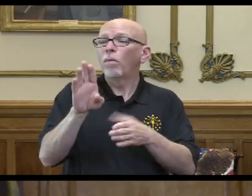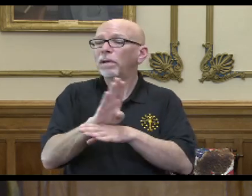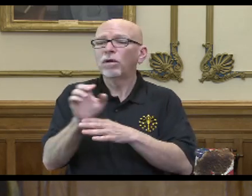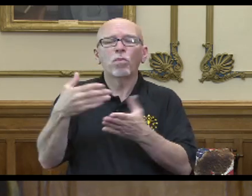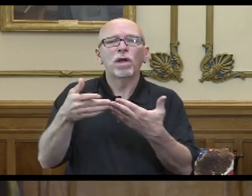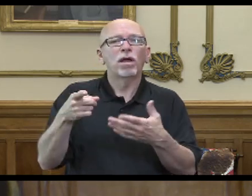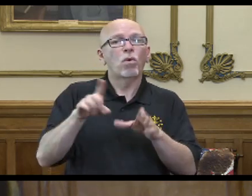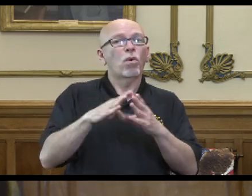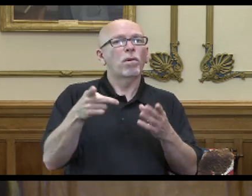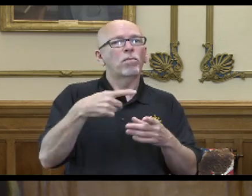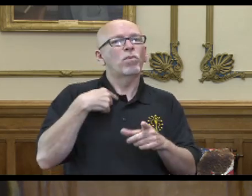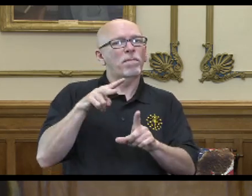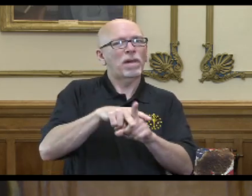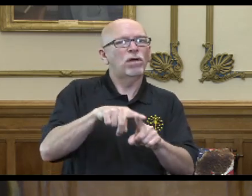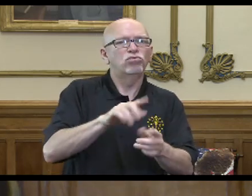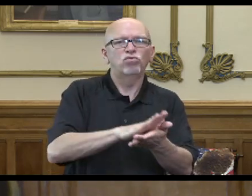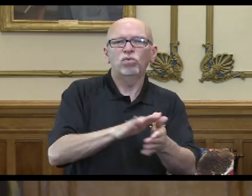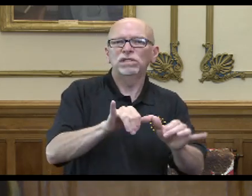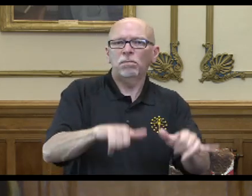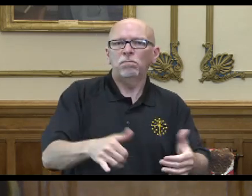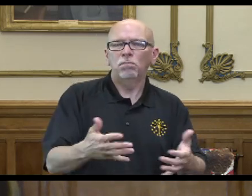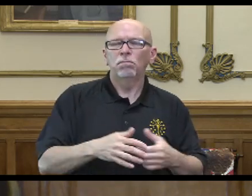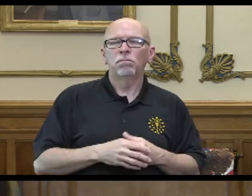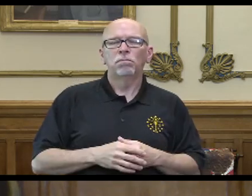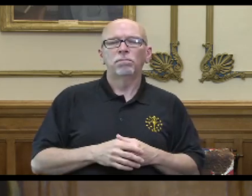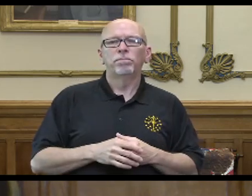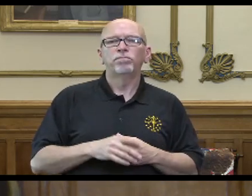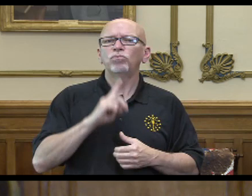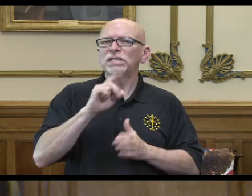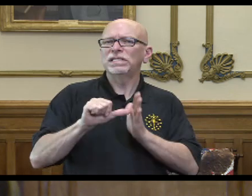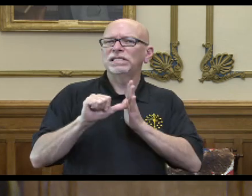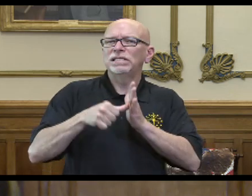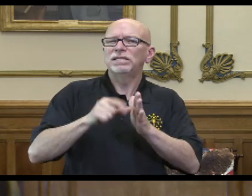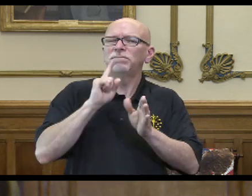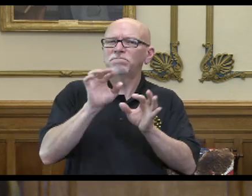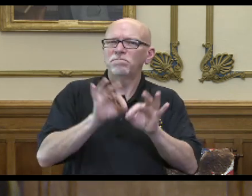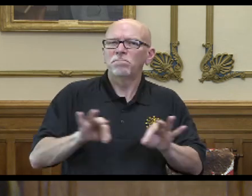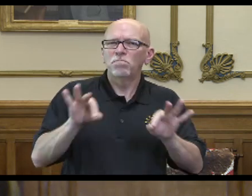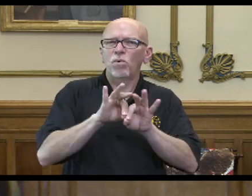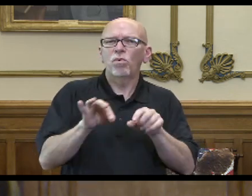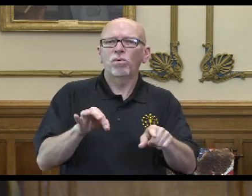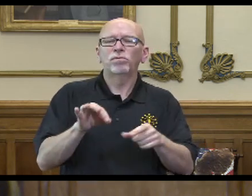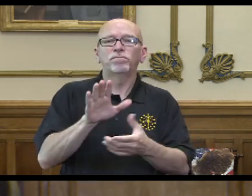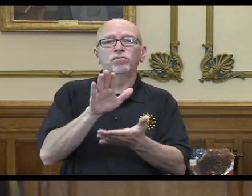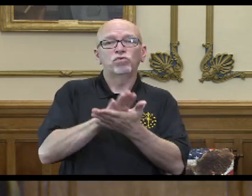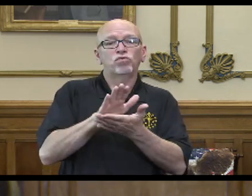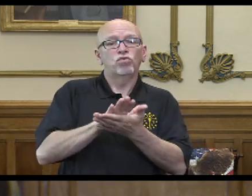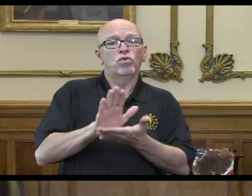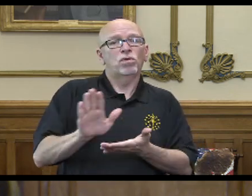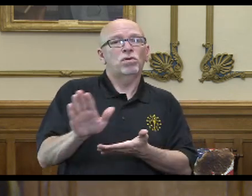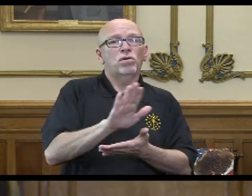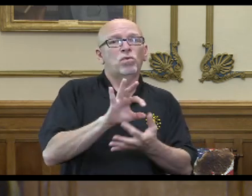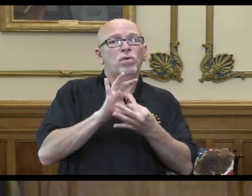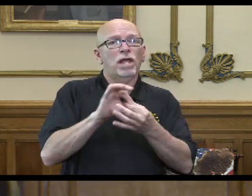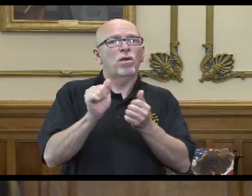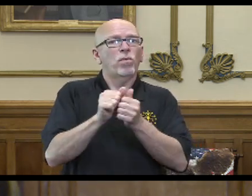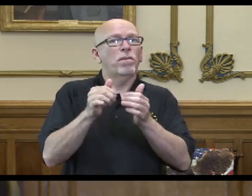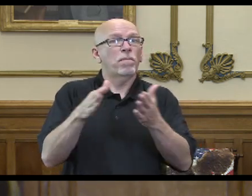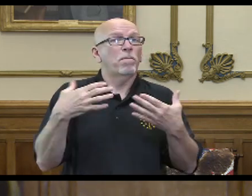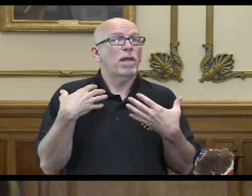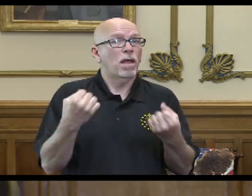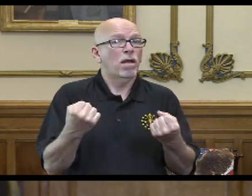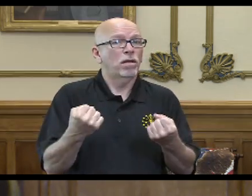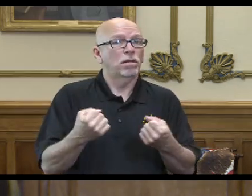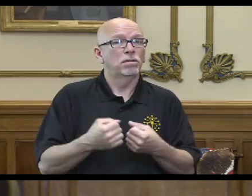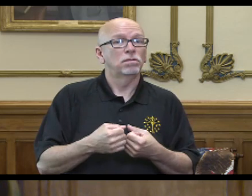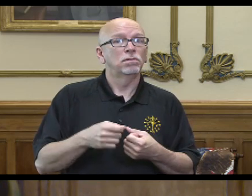then applying those to our school systems. It really emphasizes the importance of the school's relationship with public health, whether